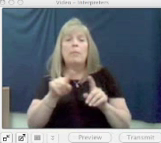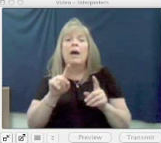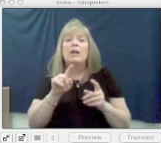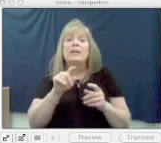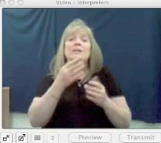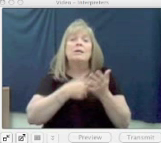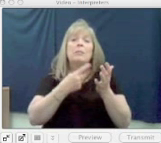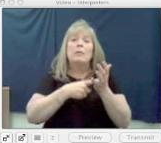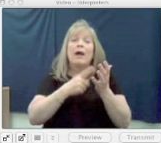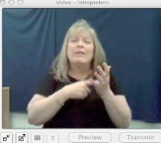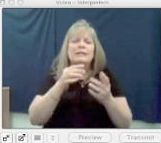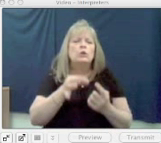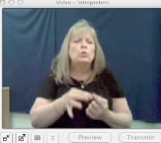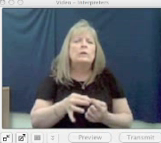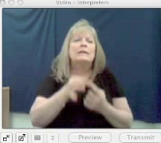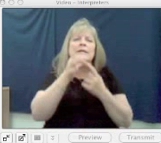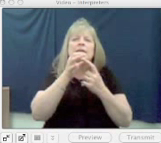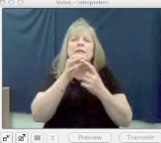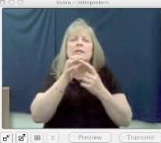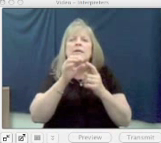factors,